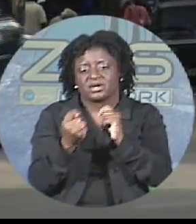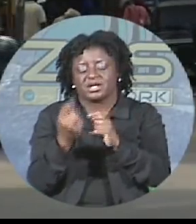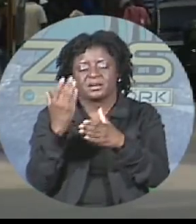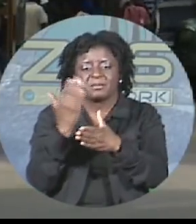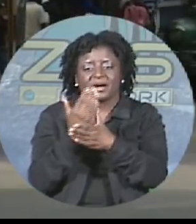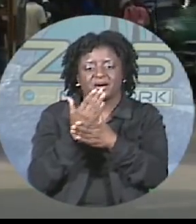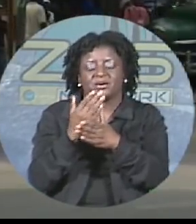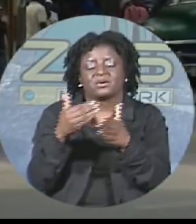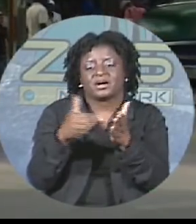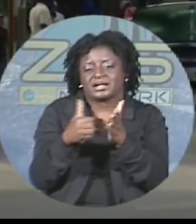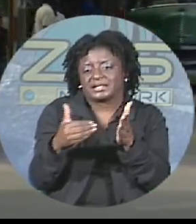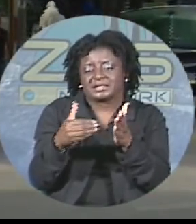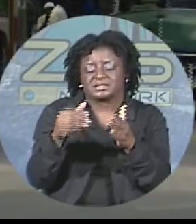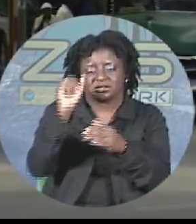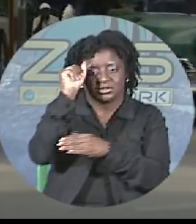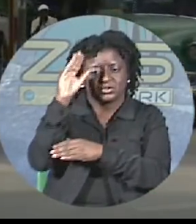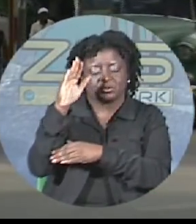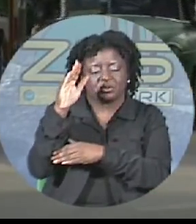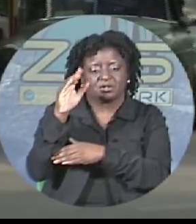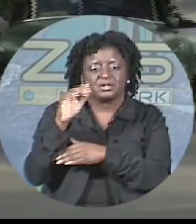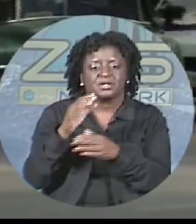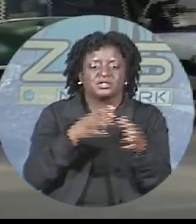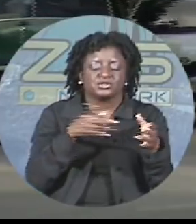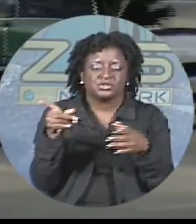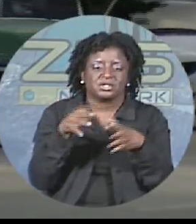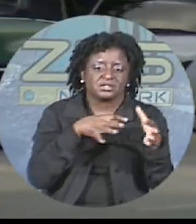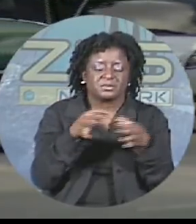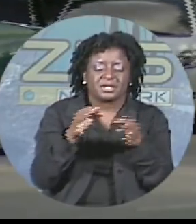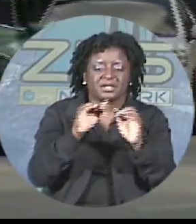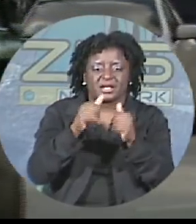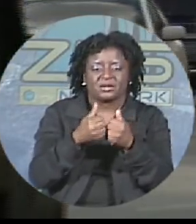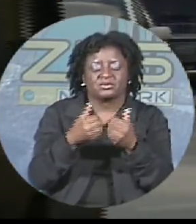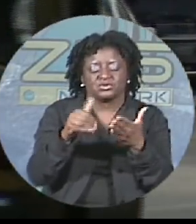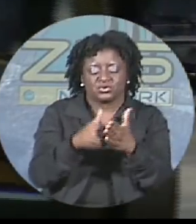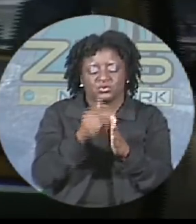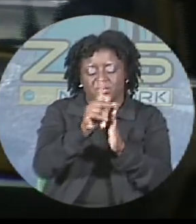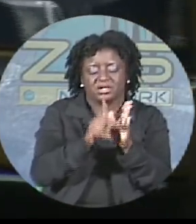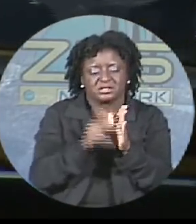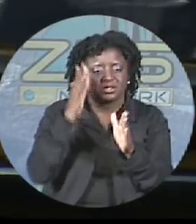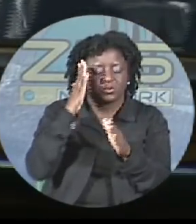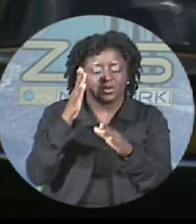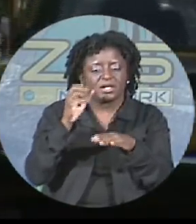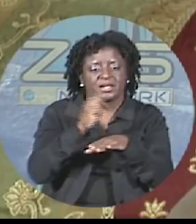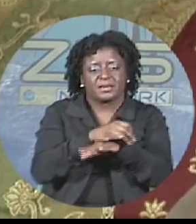explained how the new policy will impact Cuba moving forward.